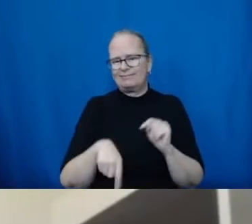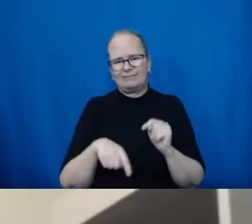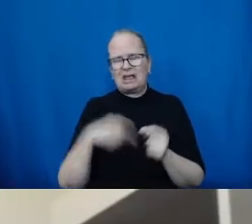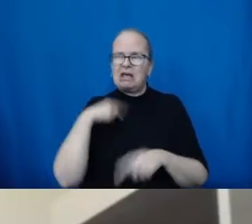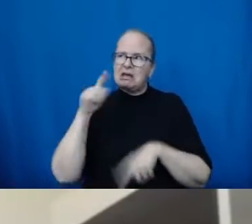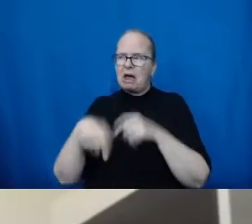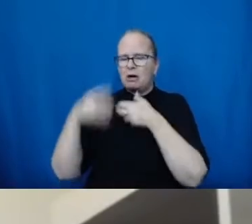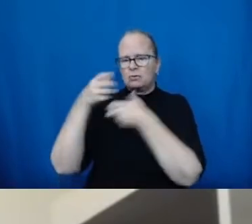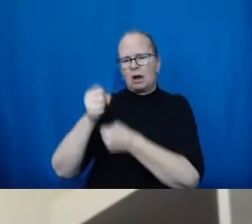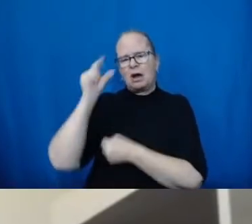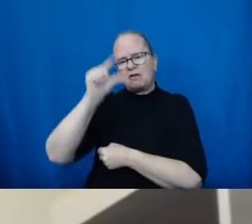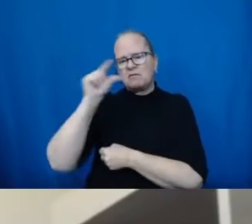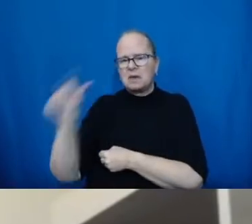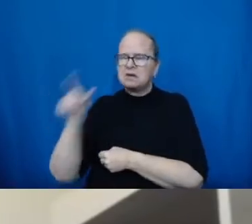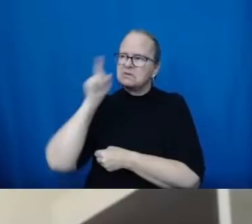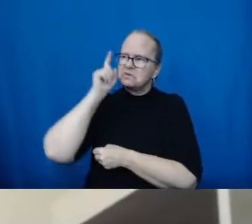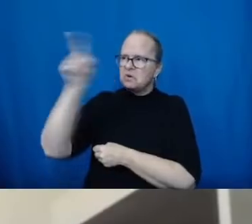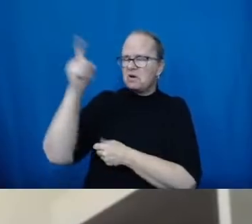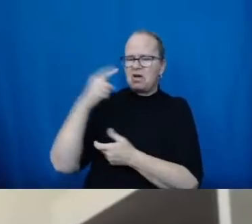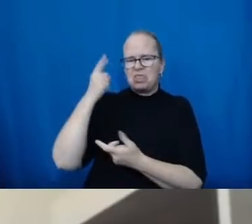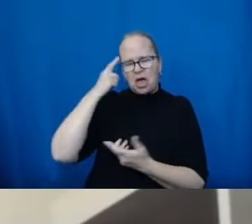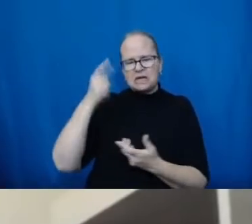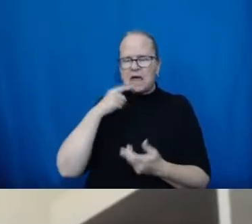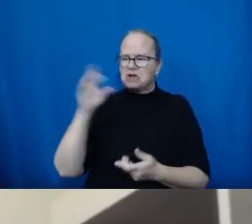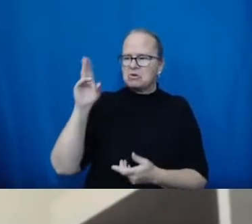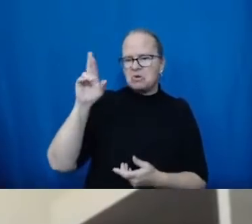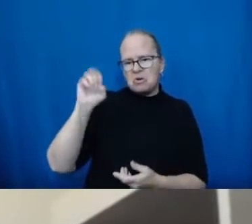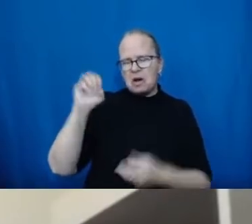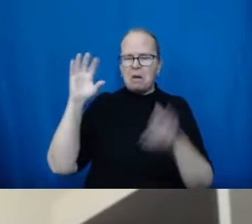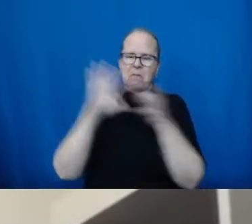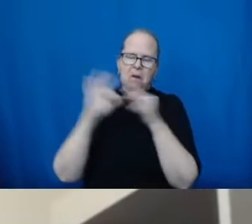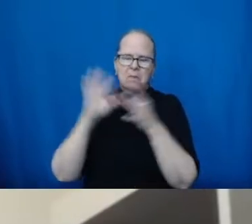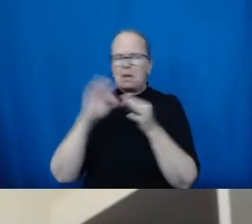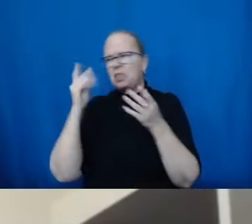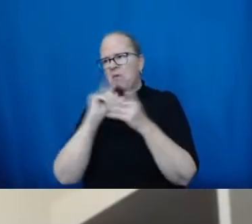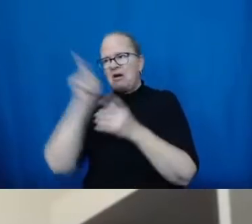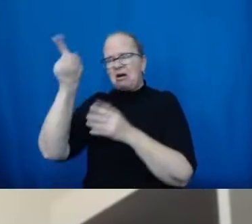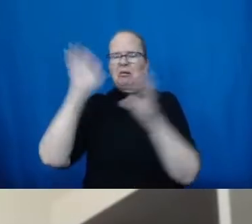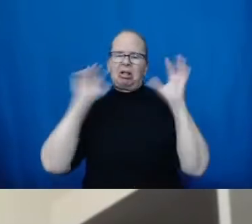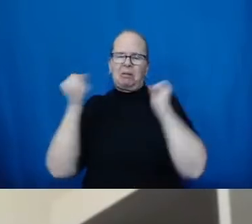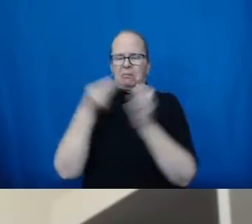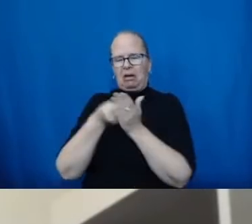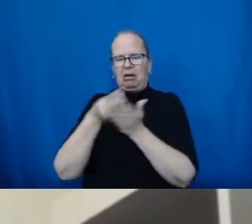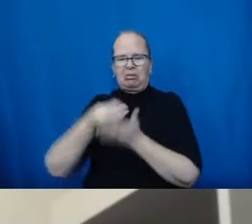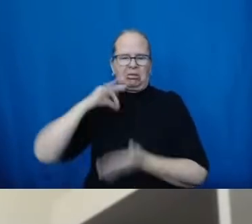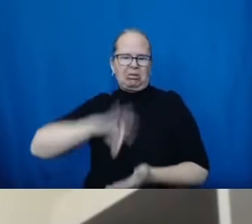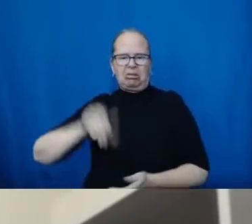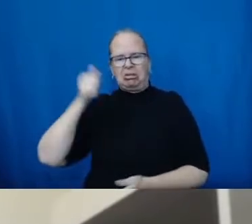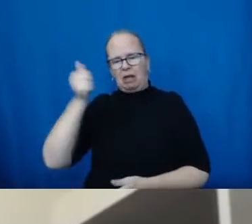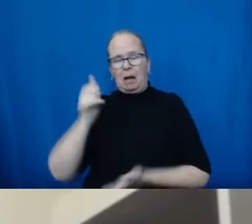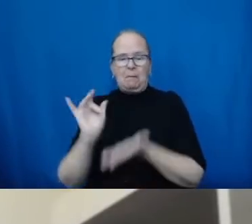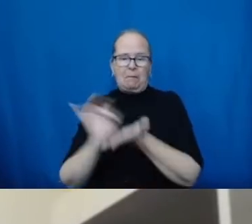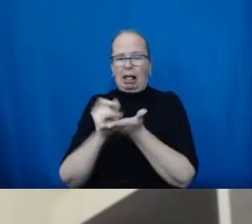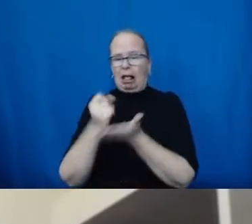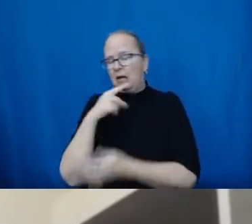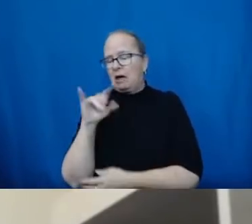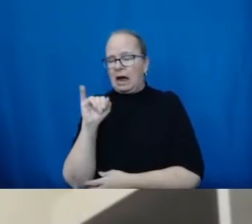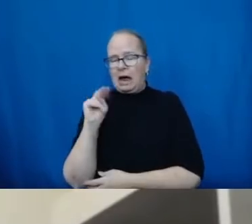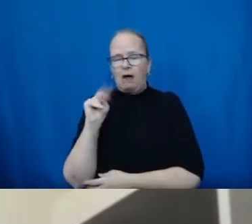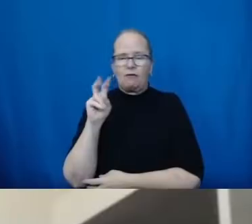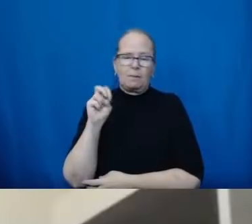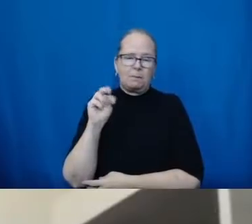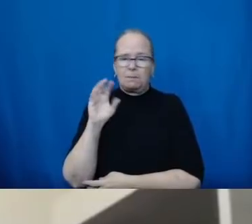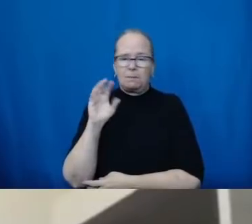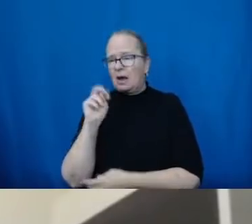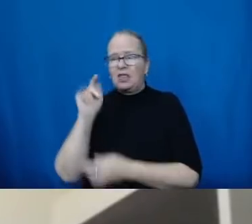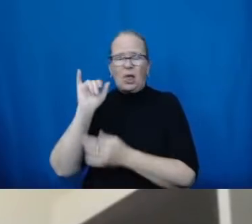the ivermectin crowd are on about this week. There's the COVID is a big hoax. You can't trust the doctors, the hospitals are empty. I've seen the